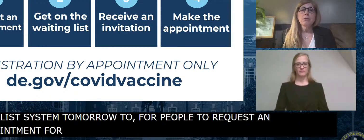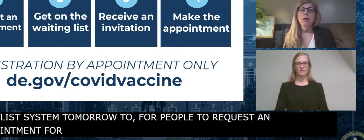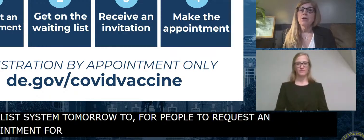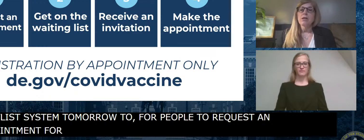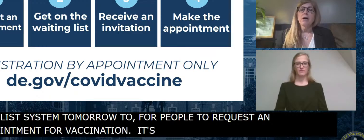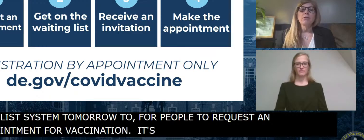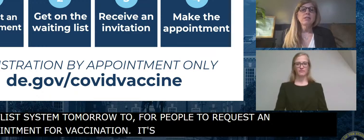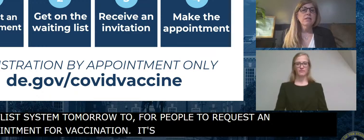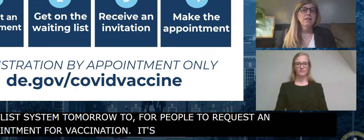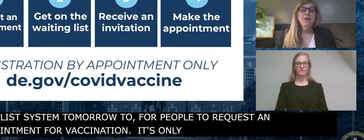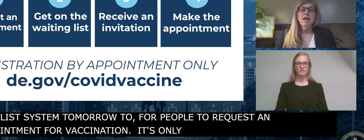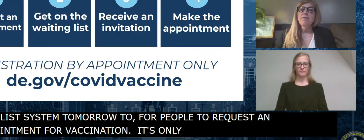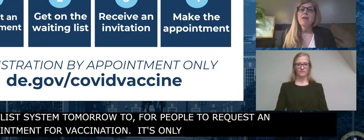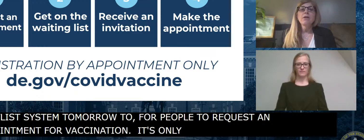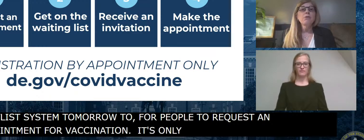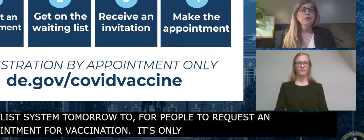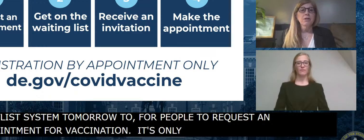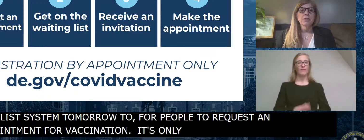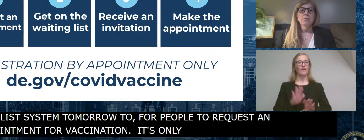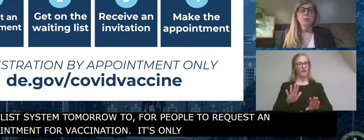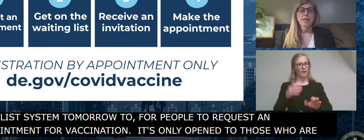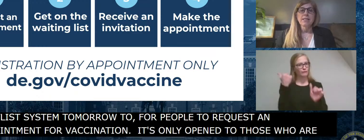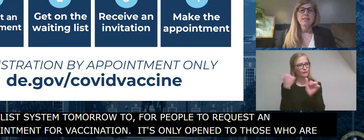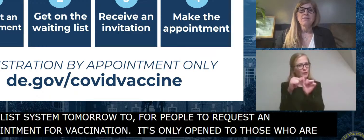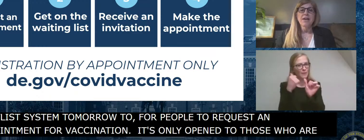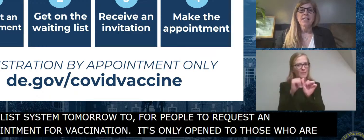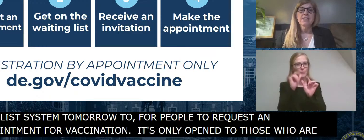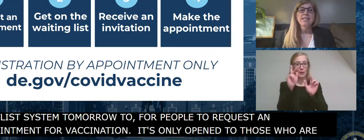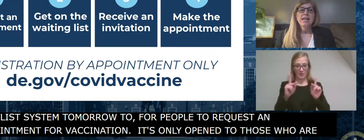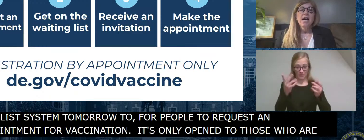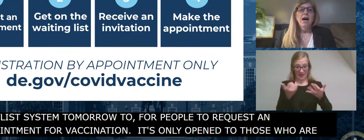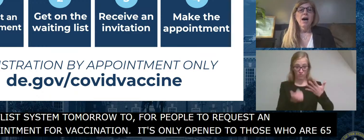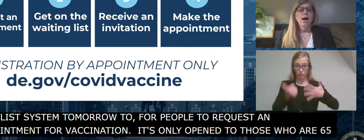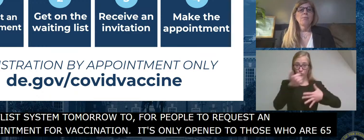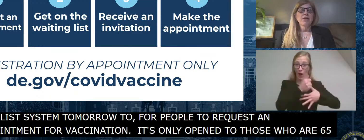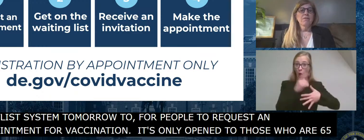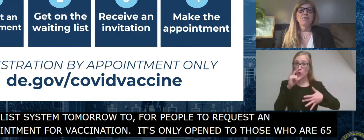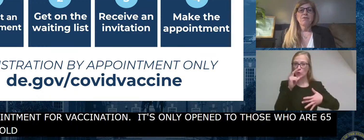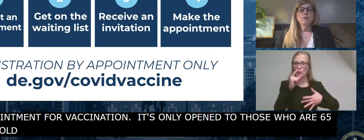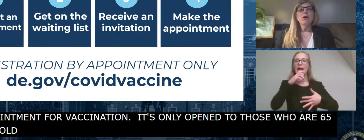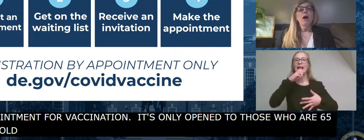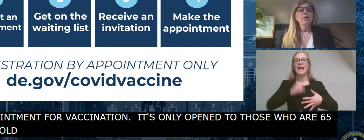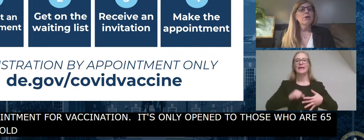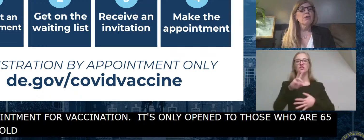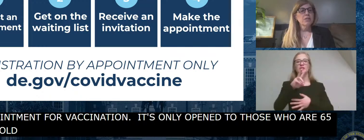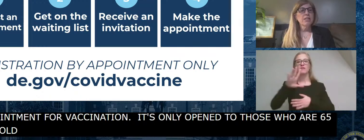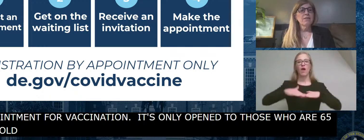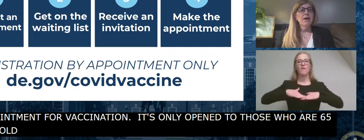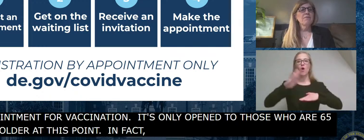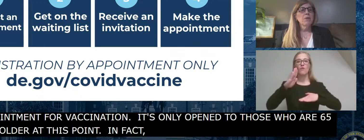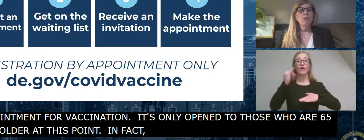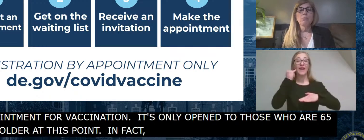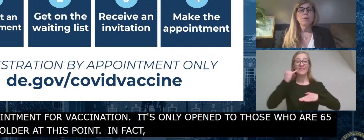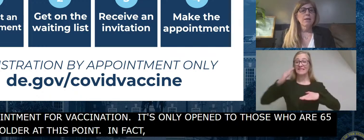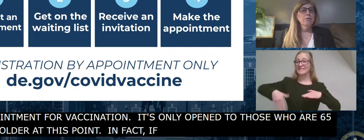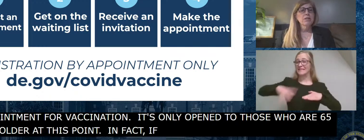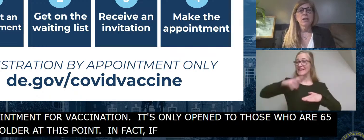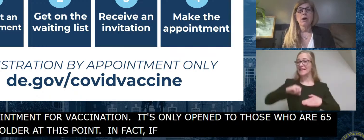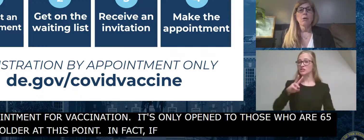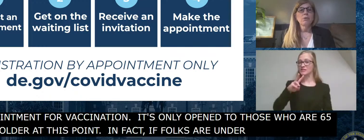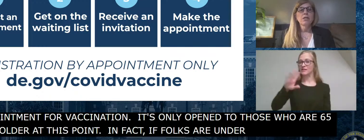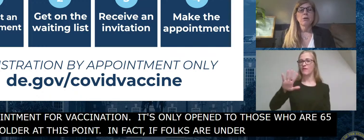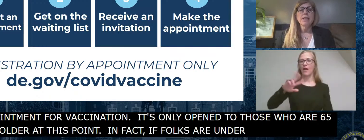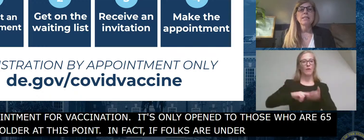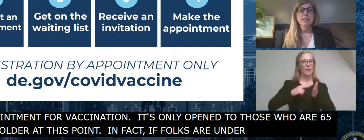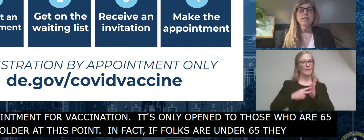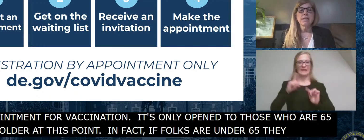those who are 65 and older at this point. In fact, if folks are under 65, they won't be able to